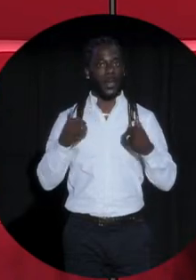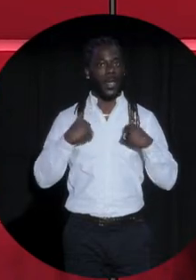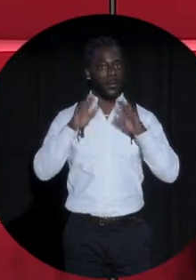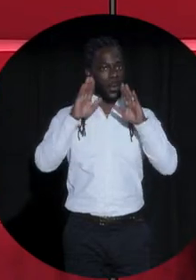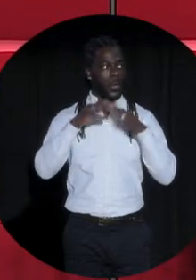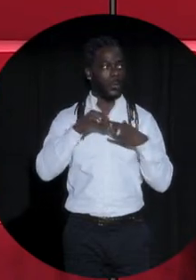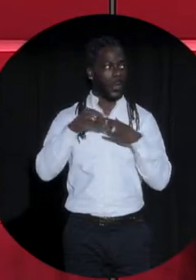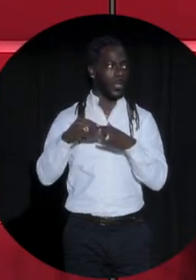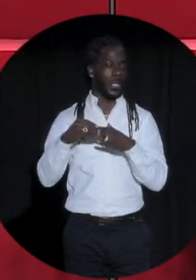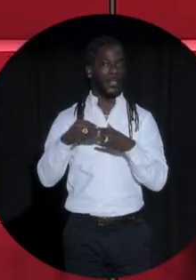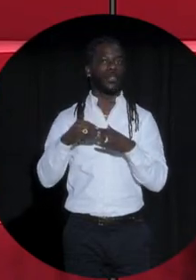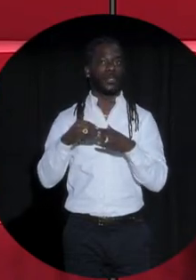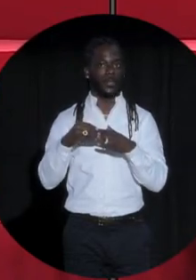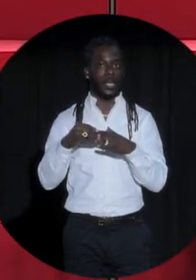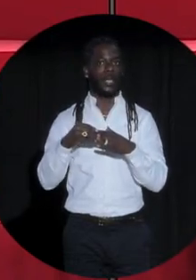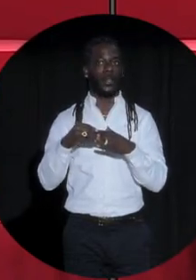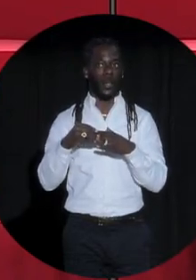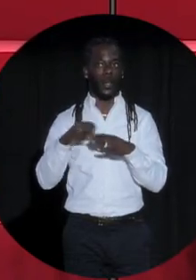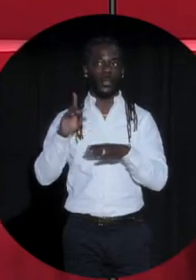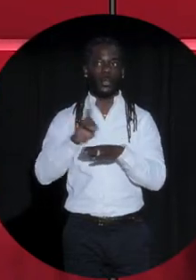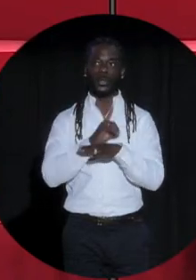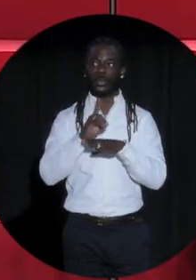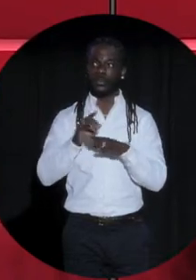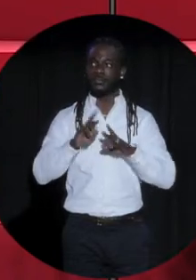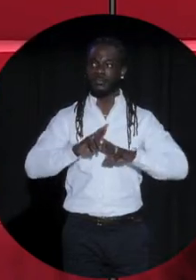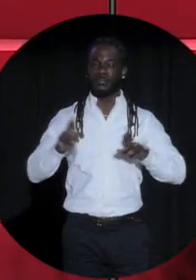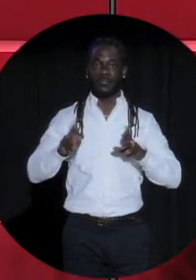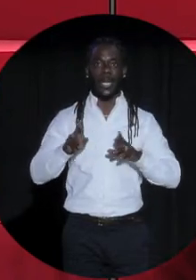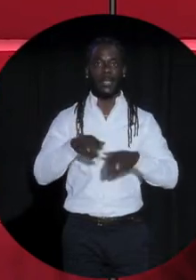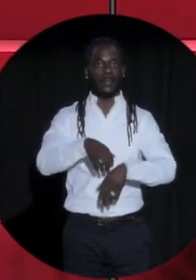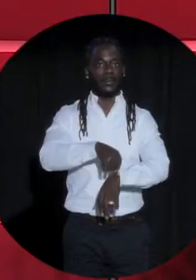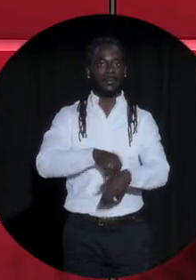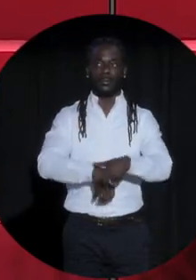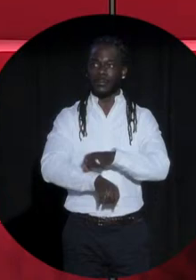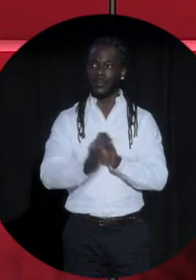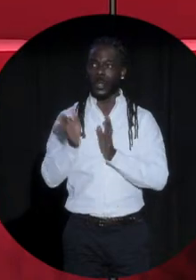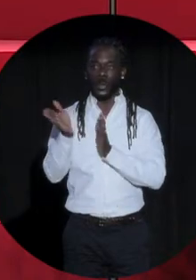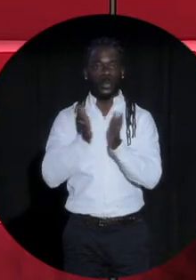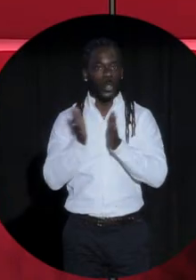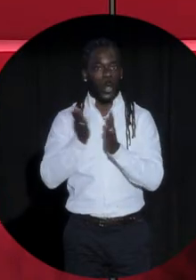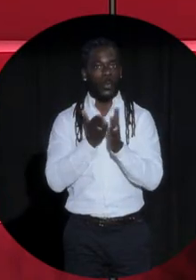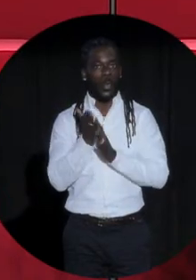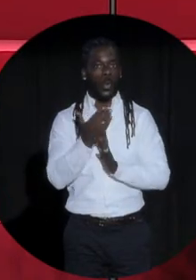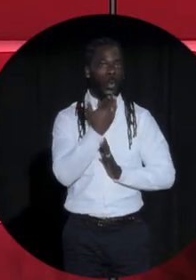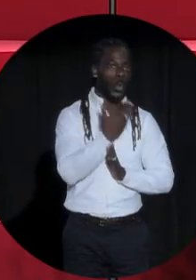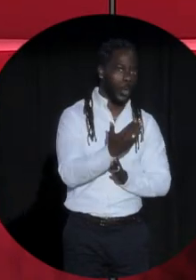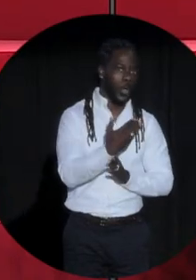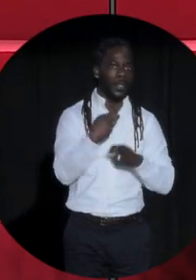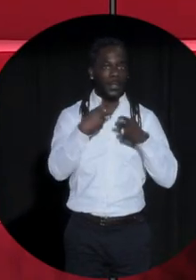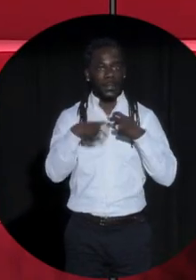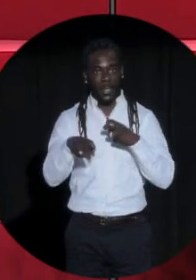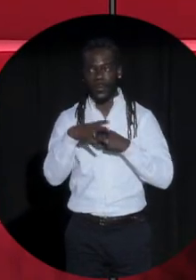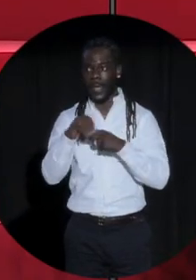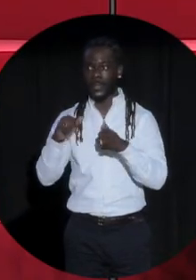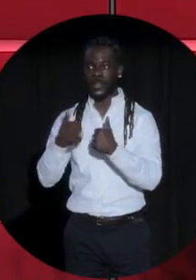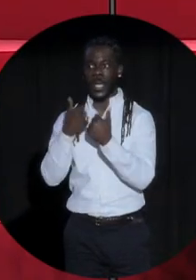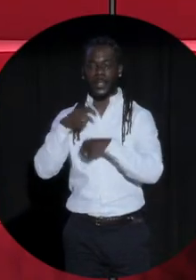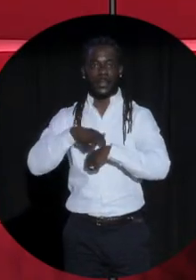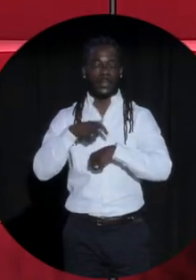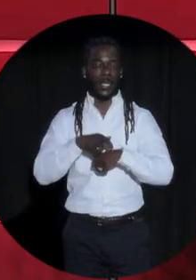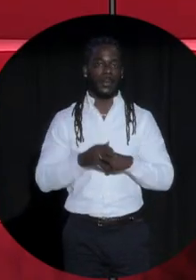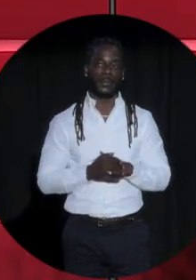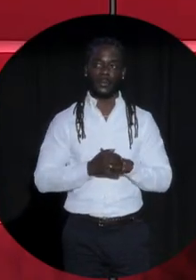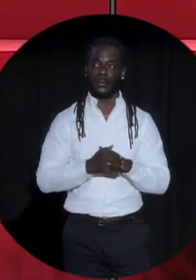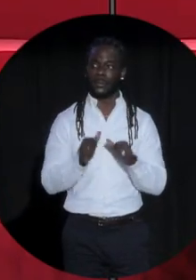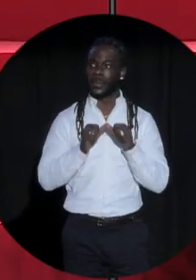are dutiful and ready to selflessly serve through good, difficult, and challenging times,